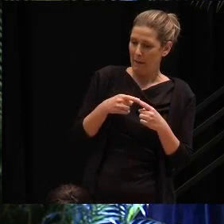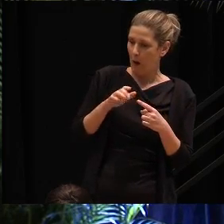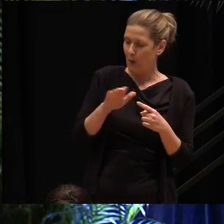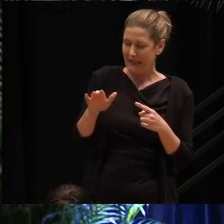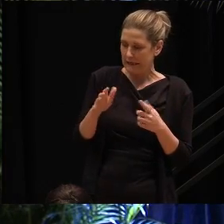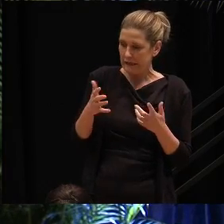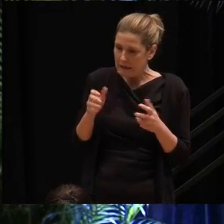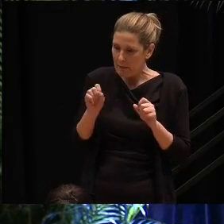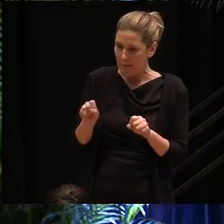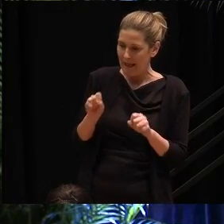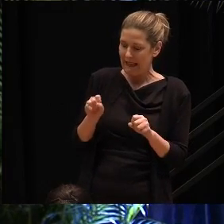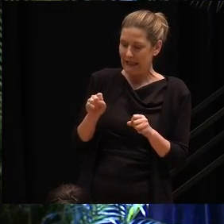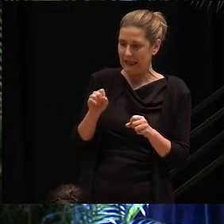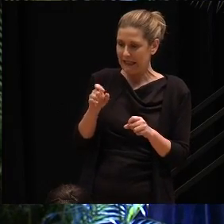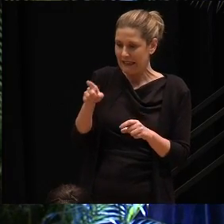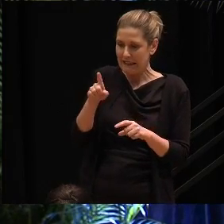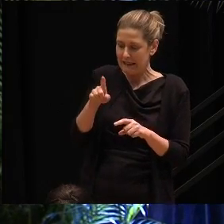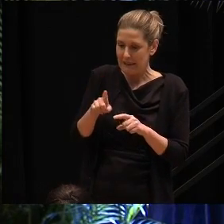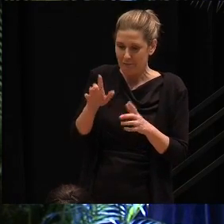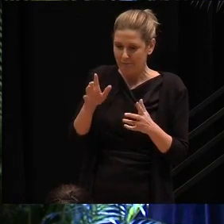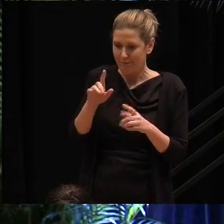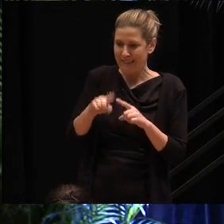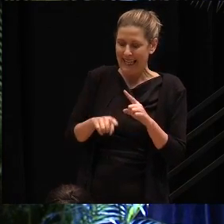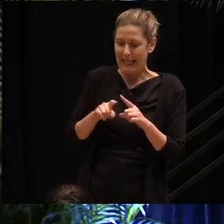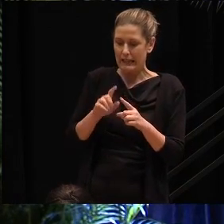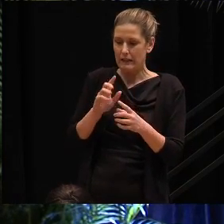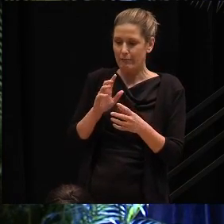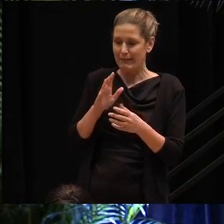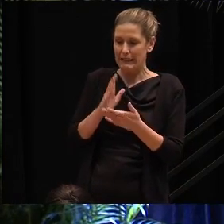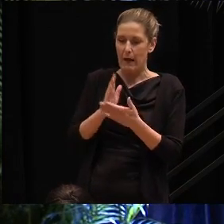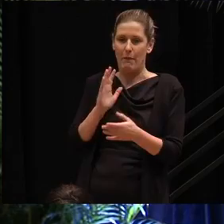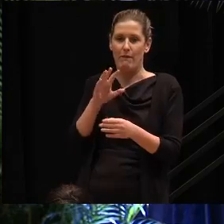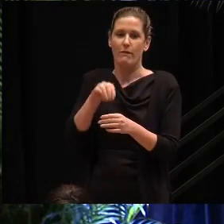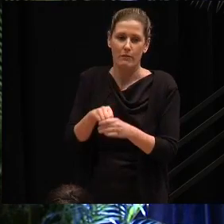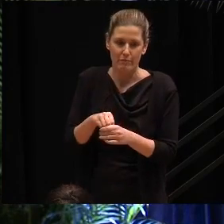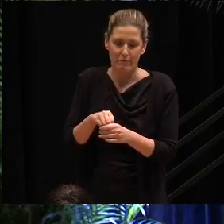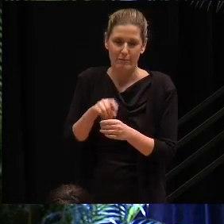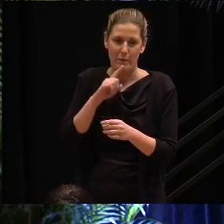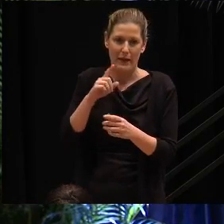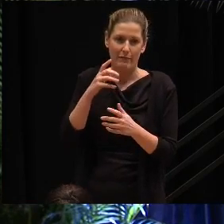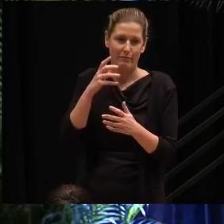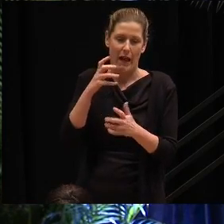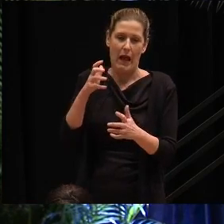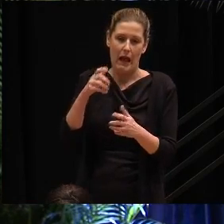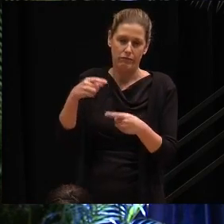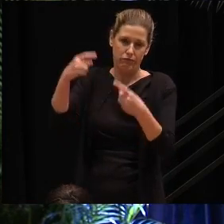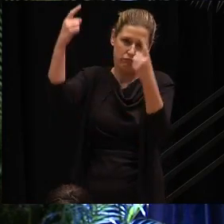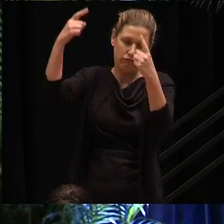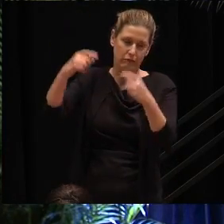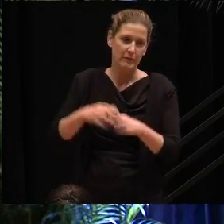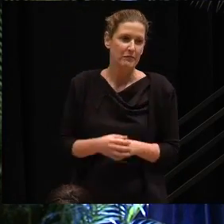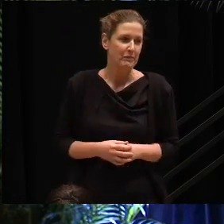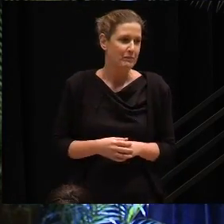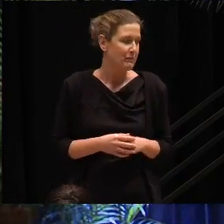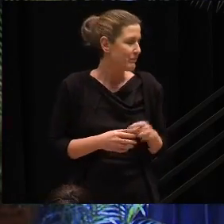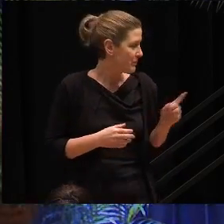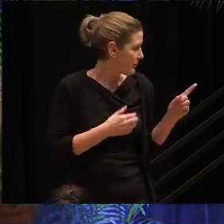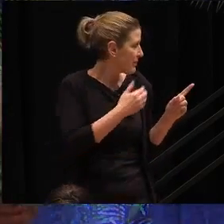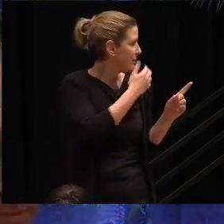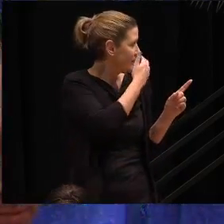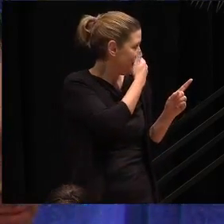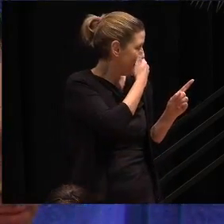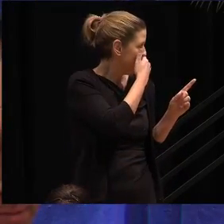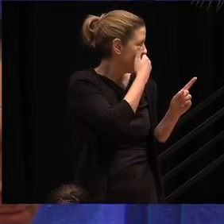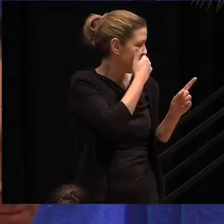to stop getting embroiled in controversy? I bristled on two counts. One of them is having